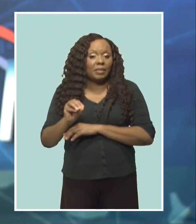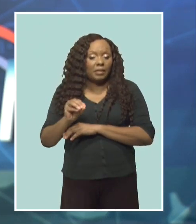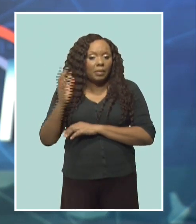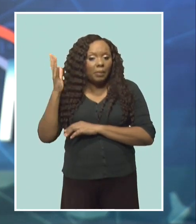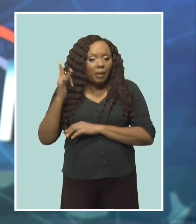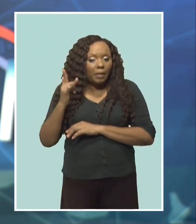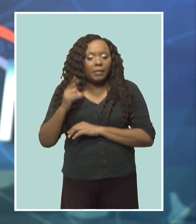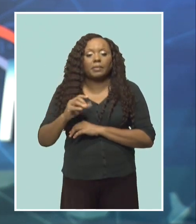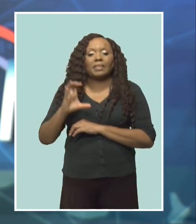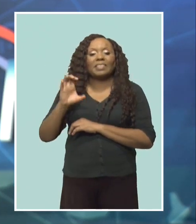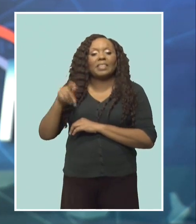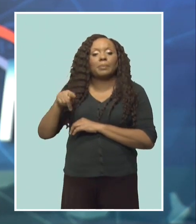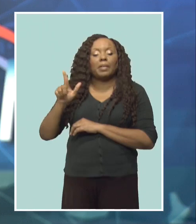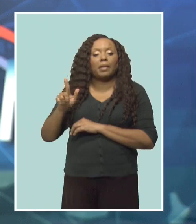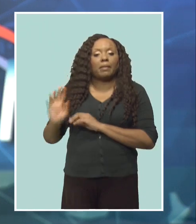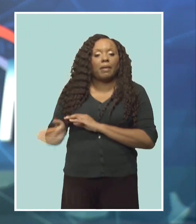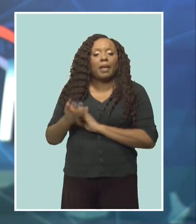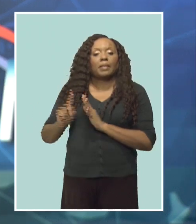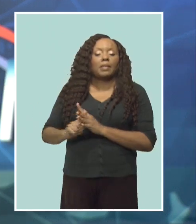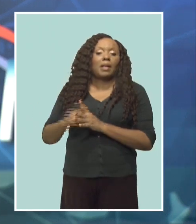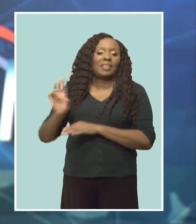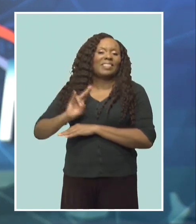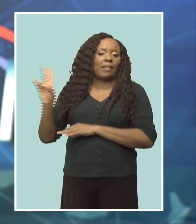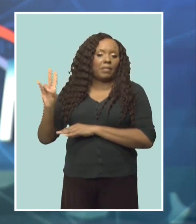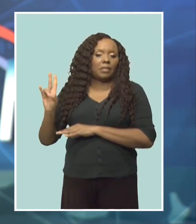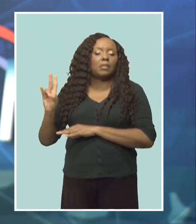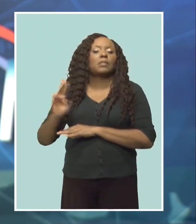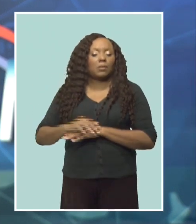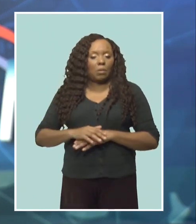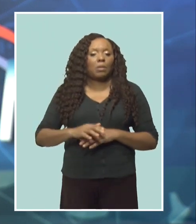to accommodate live coverage of the CPL